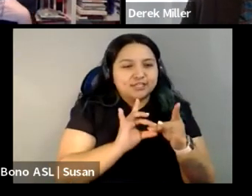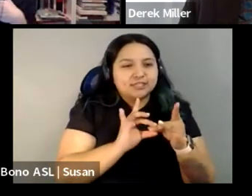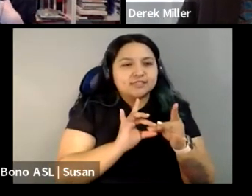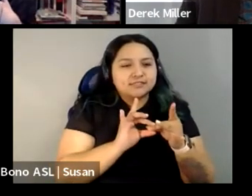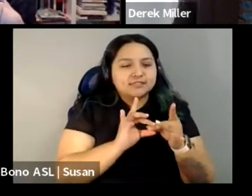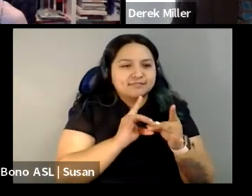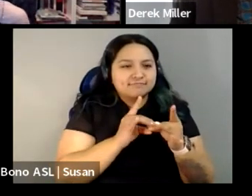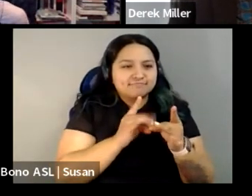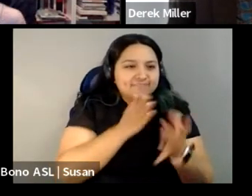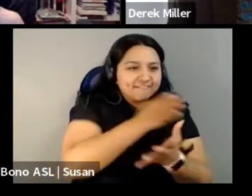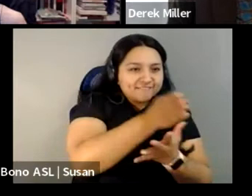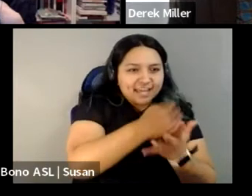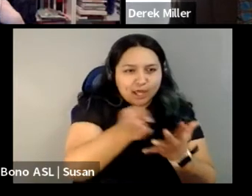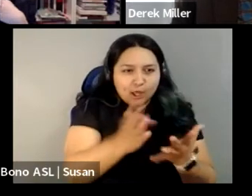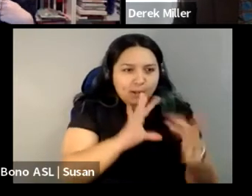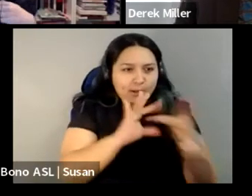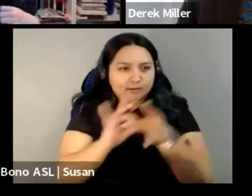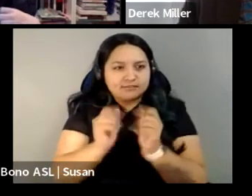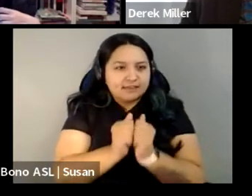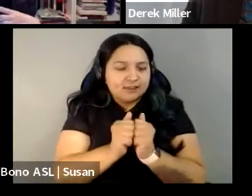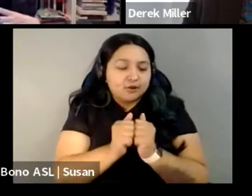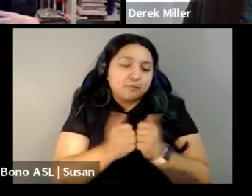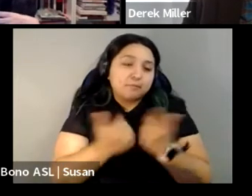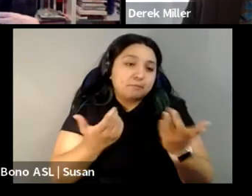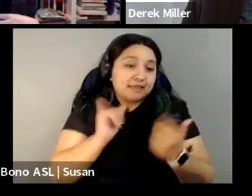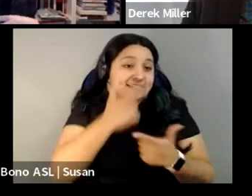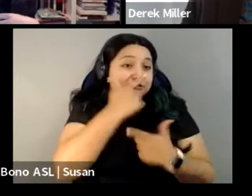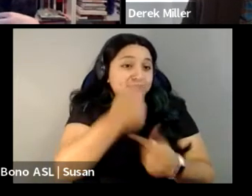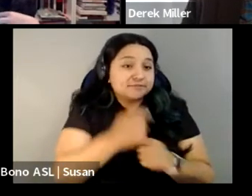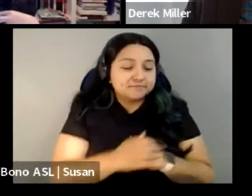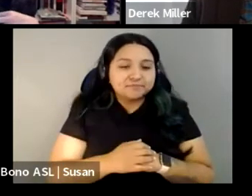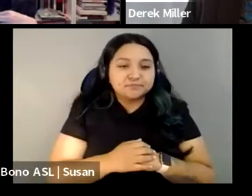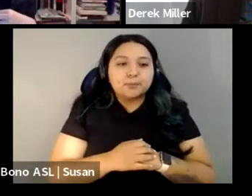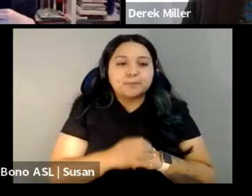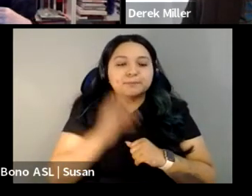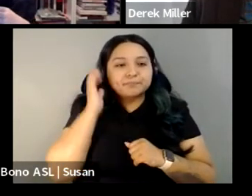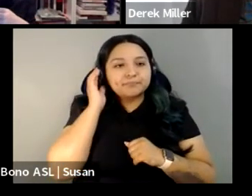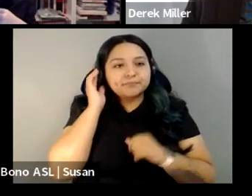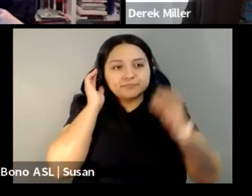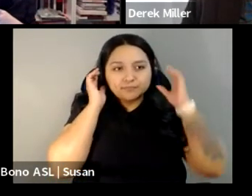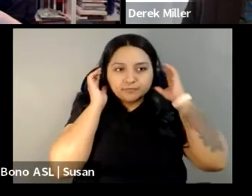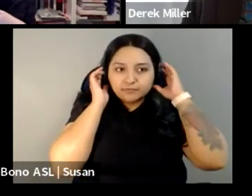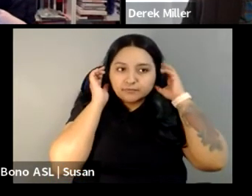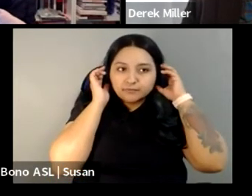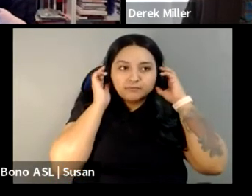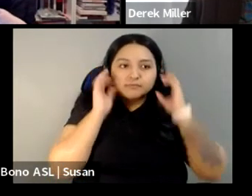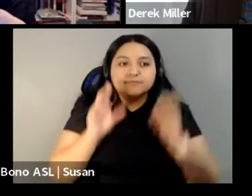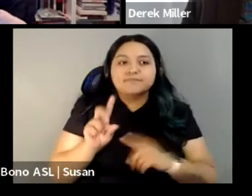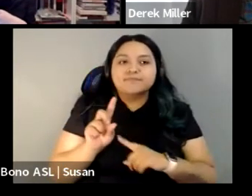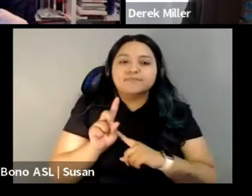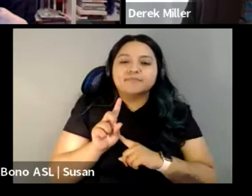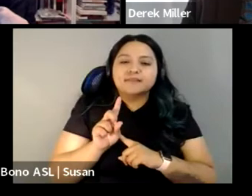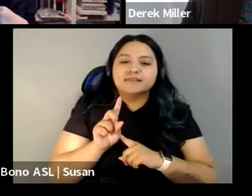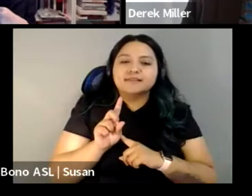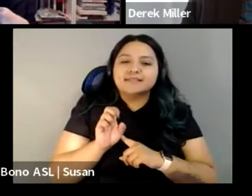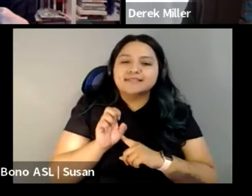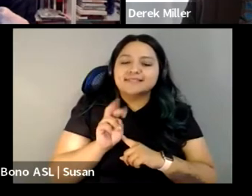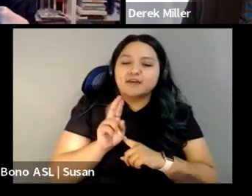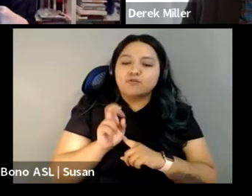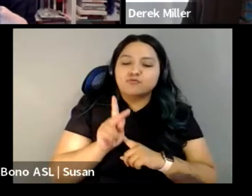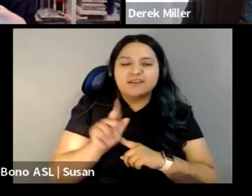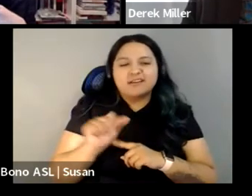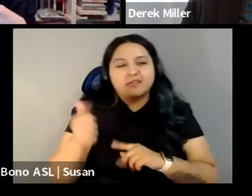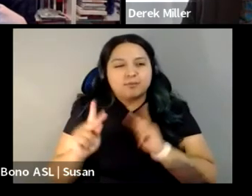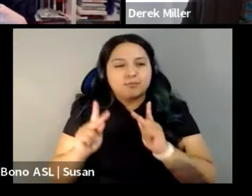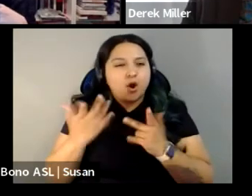alone might prompt. Also, this is something that Derek has mentioned and others have mentioned too,